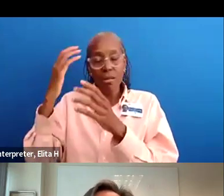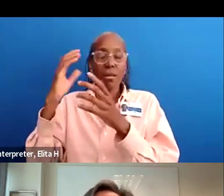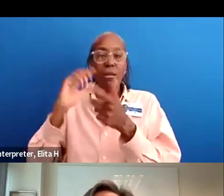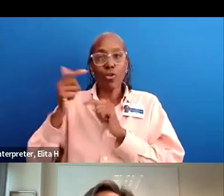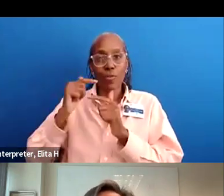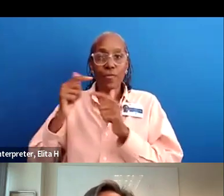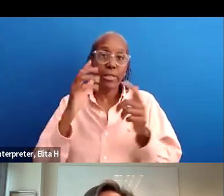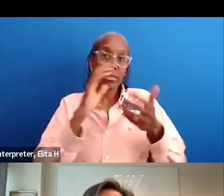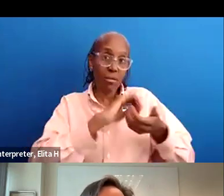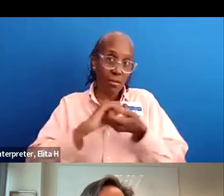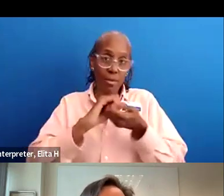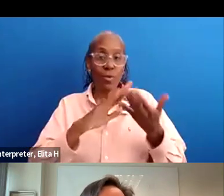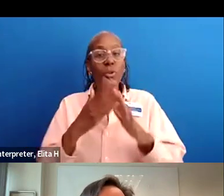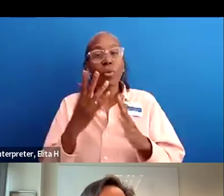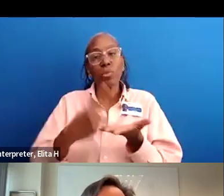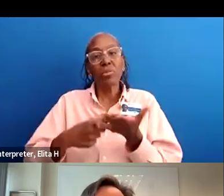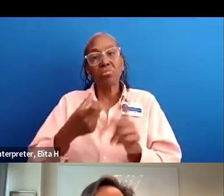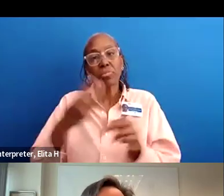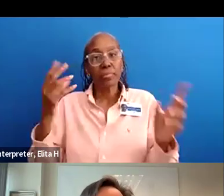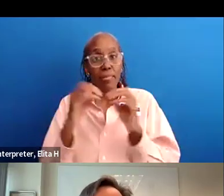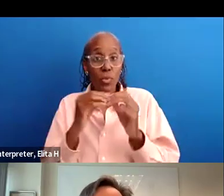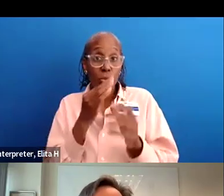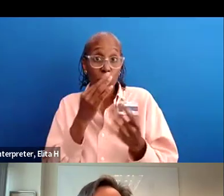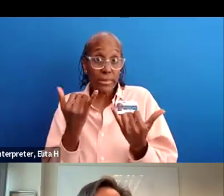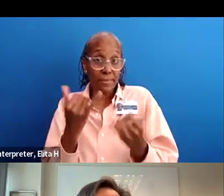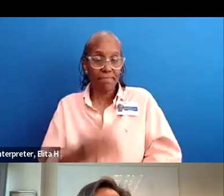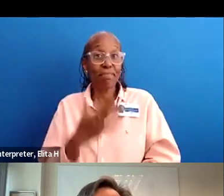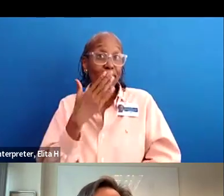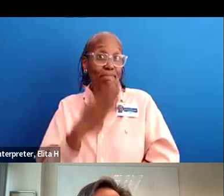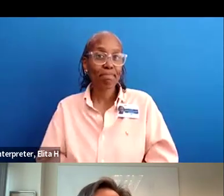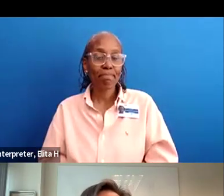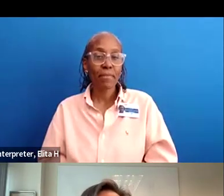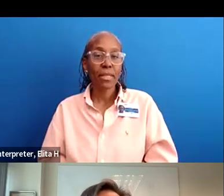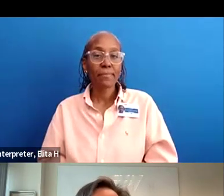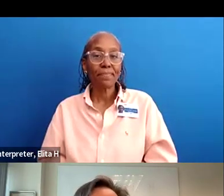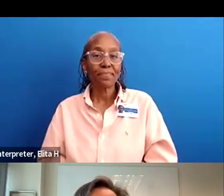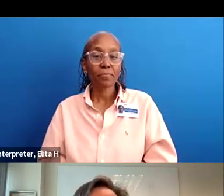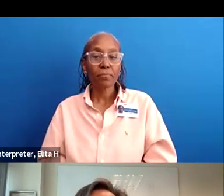community, which we'll be talking about a little bit more today. Thank you.